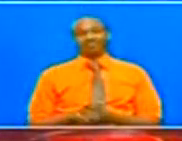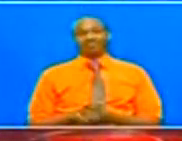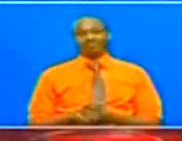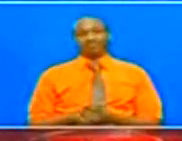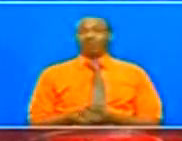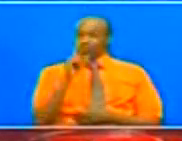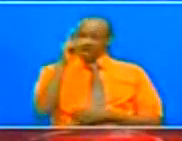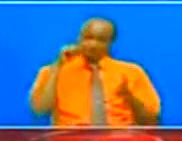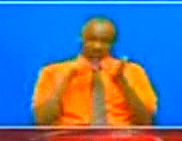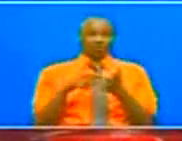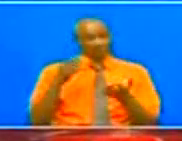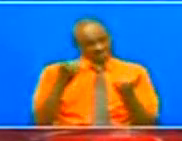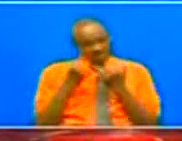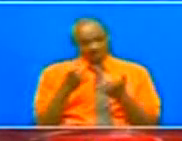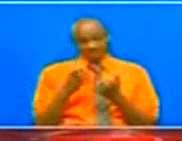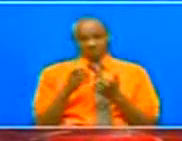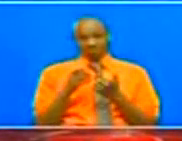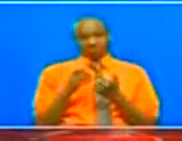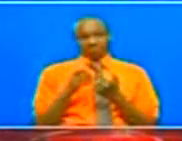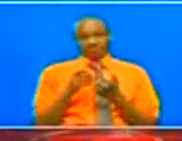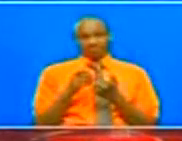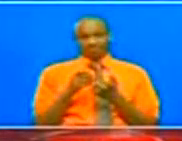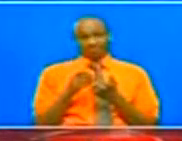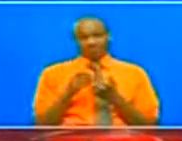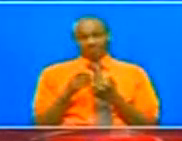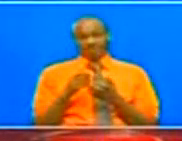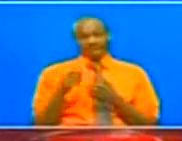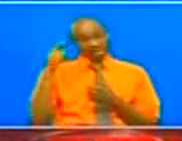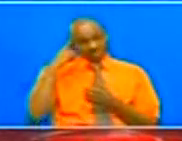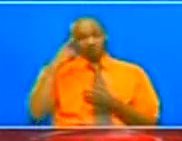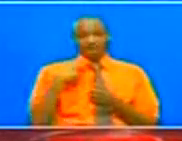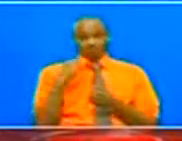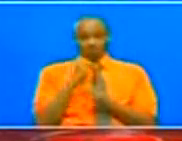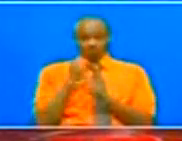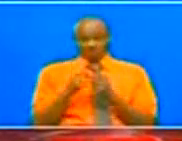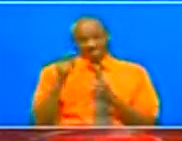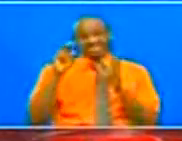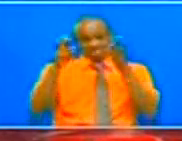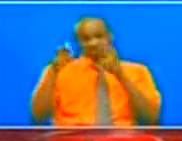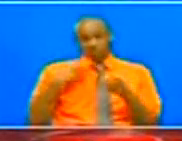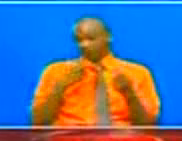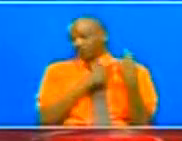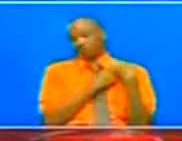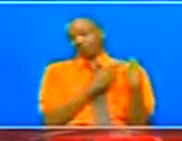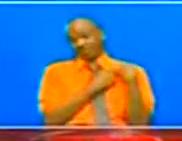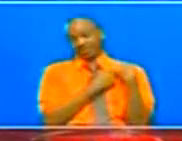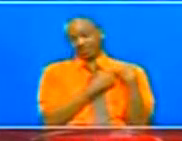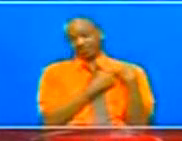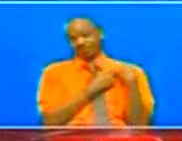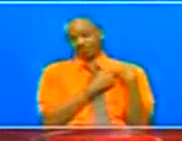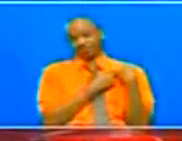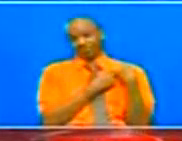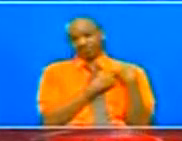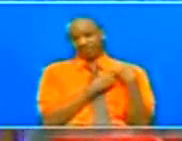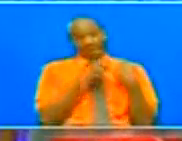but I think one point which we need to emphasize is, I think this, and this is, you know, the issue of responsibility. I mean, I